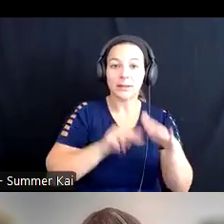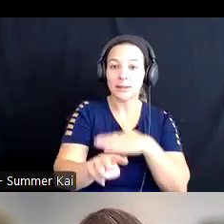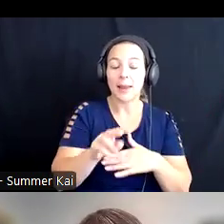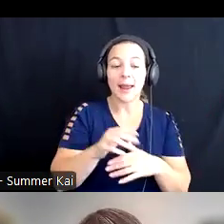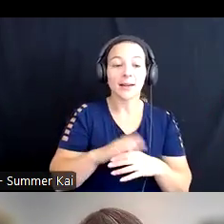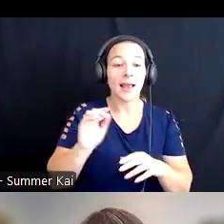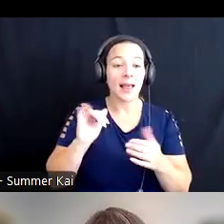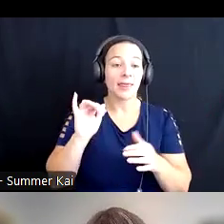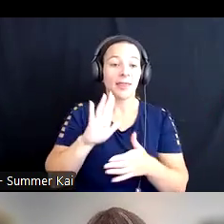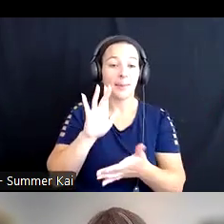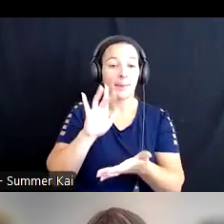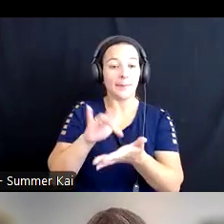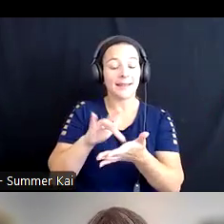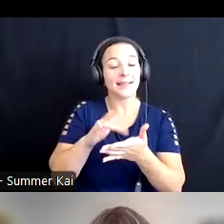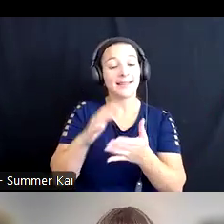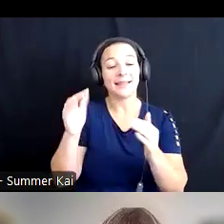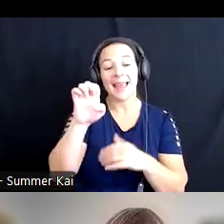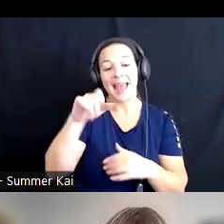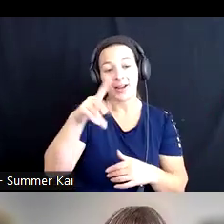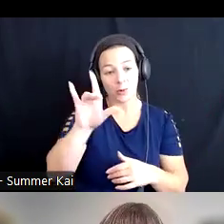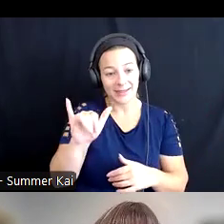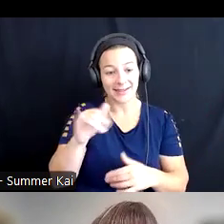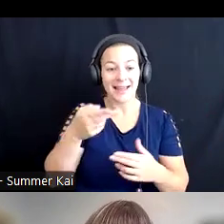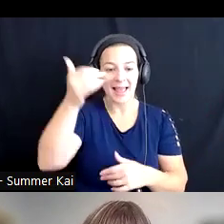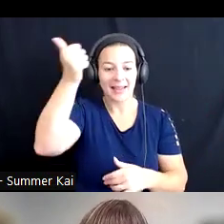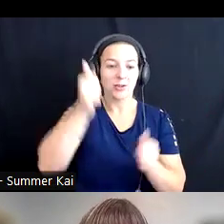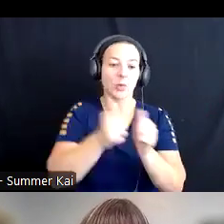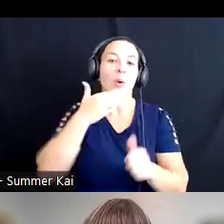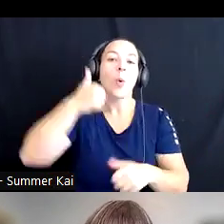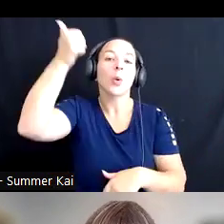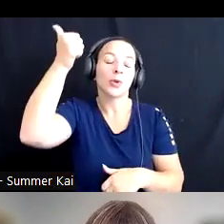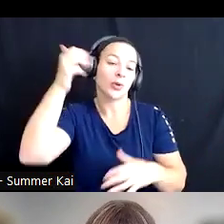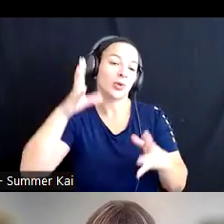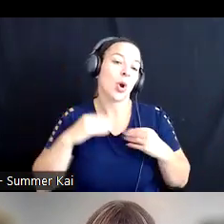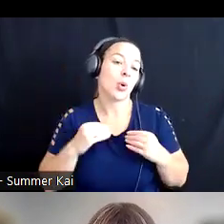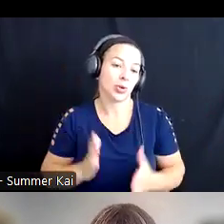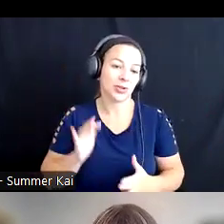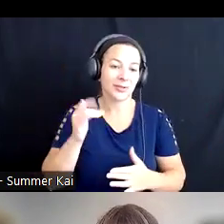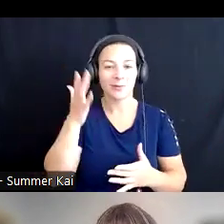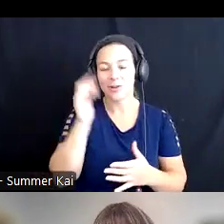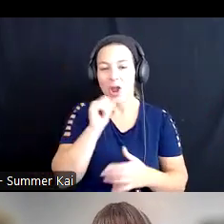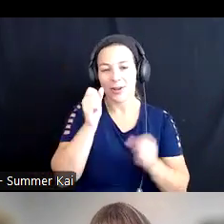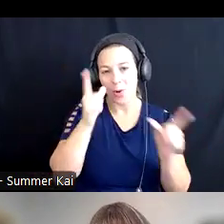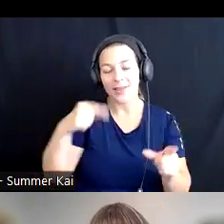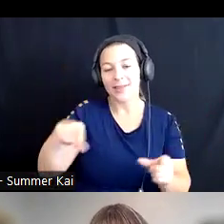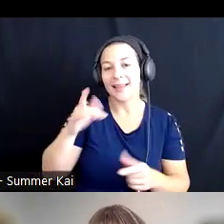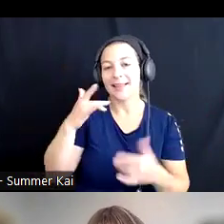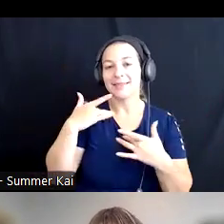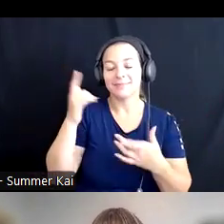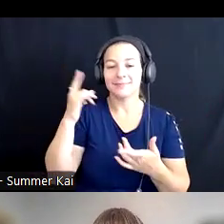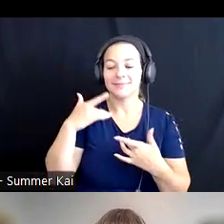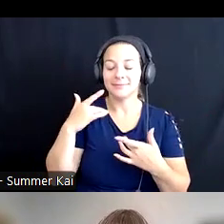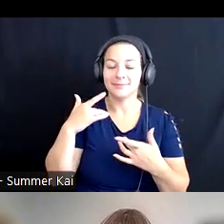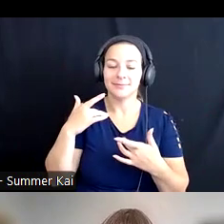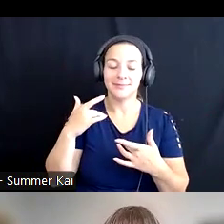among the oldest owners in this group, which is also not surprising. They're less likely to have a mortgage. But we know that